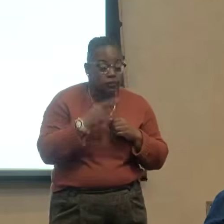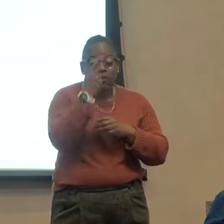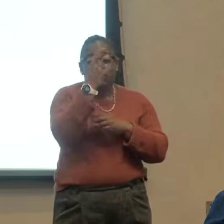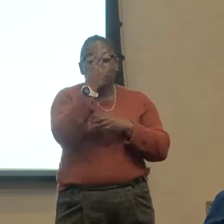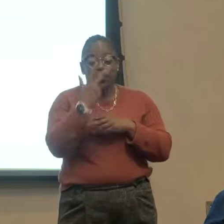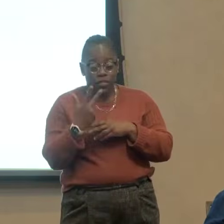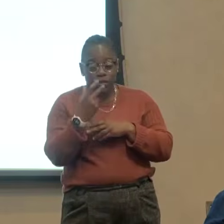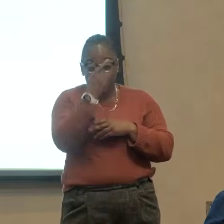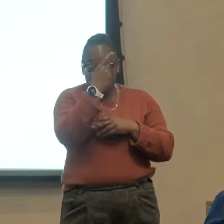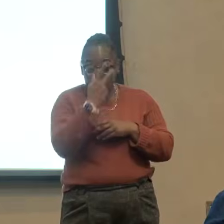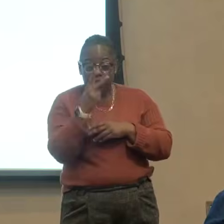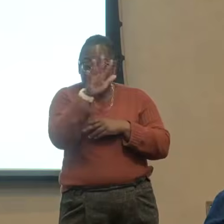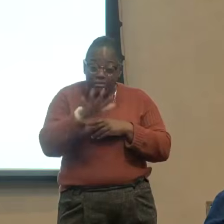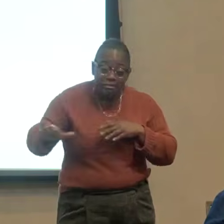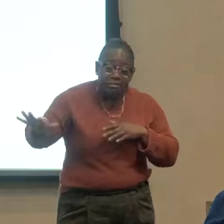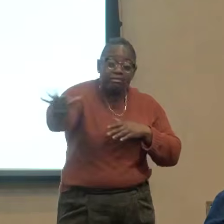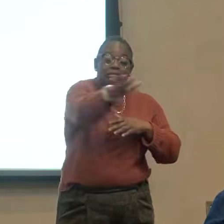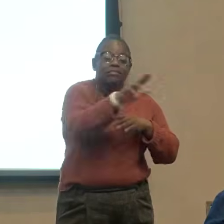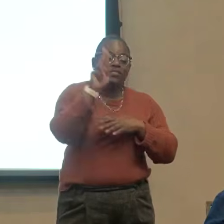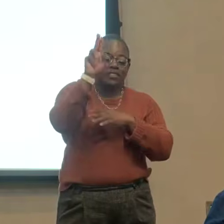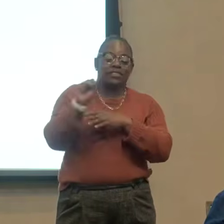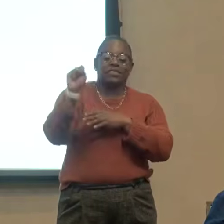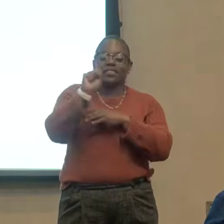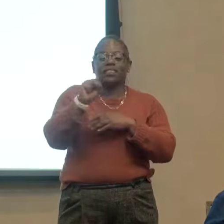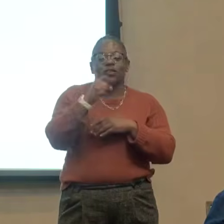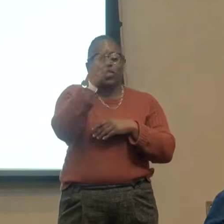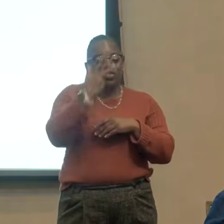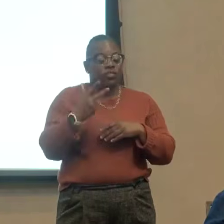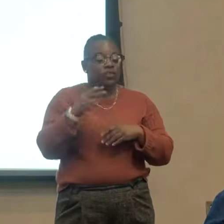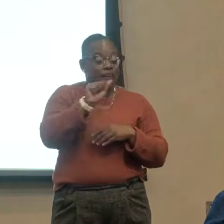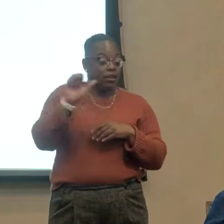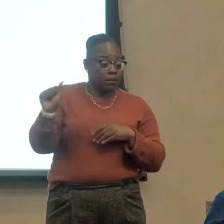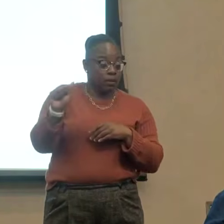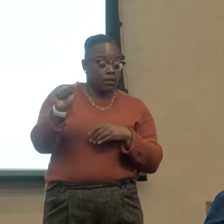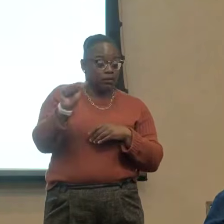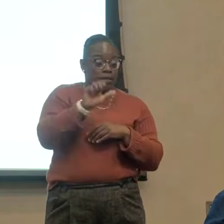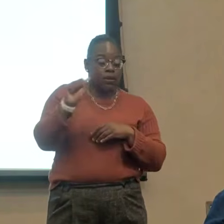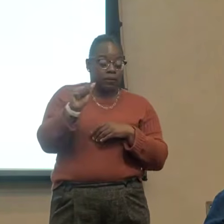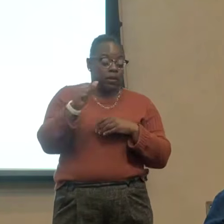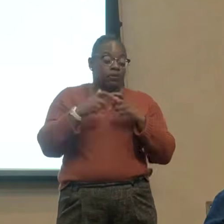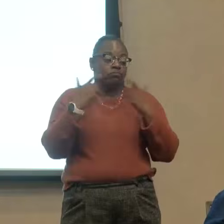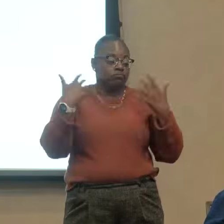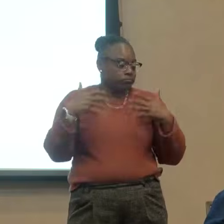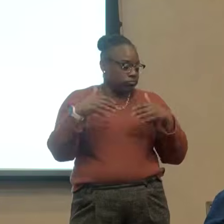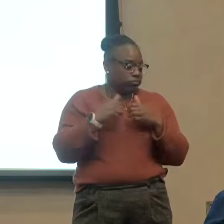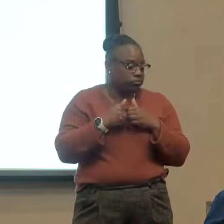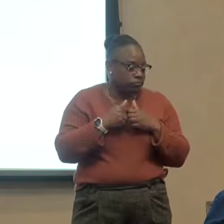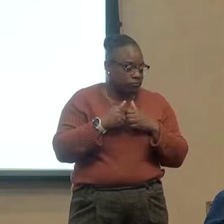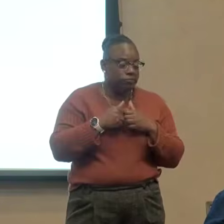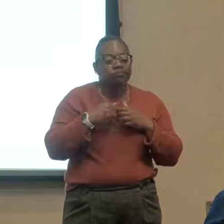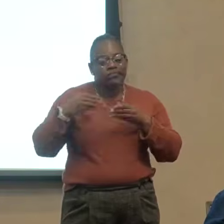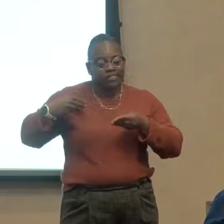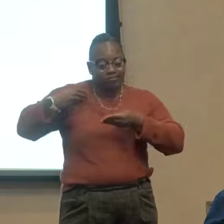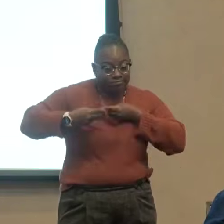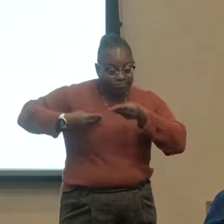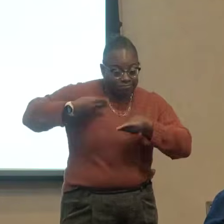1/3 of all lupus in the United States is African American, 1/3 of all lupus patients. And it is